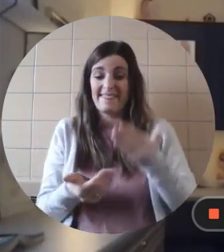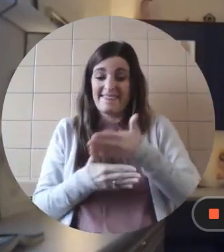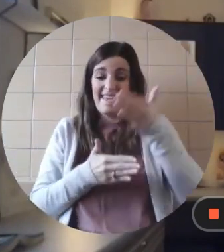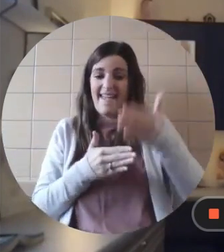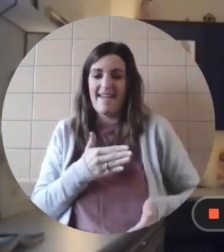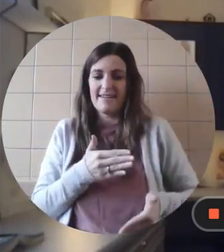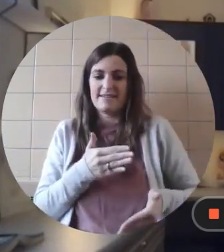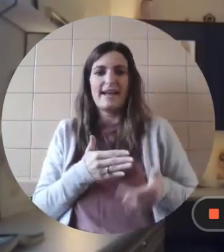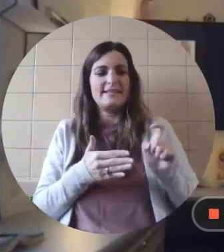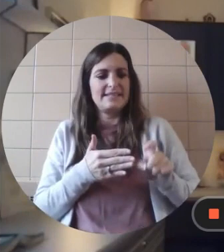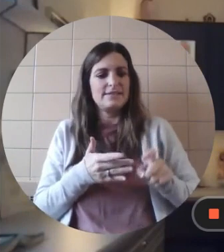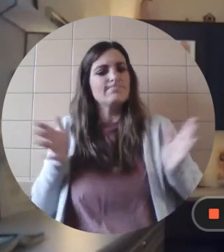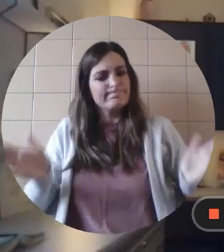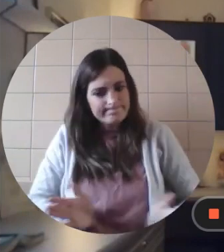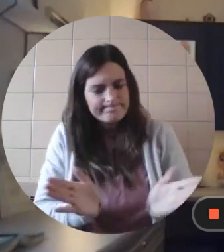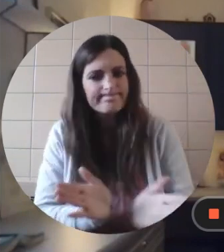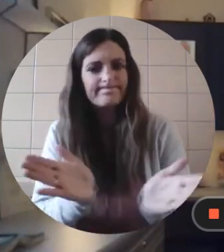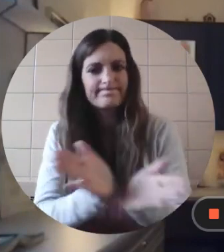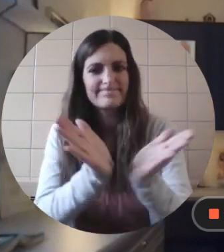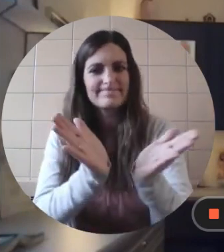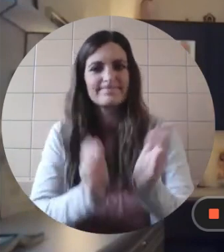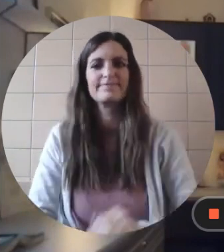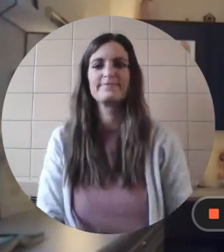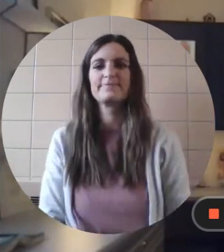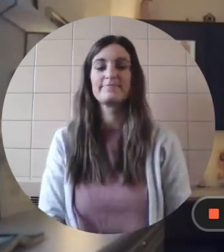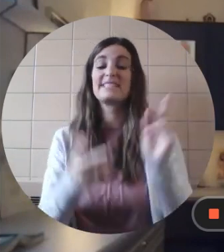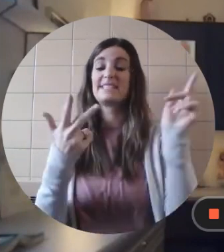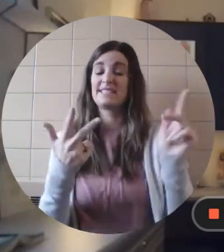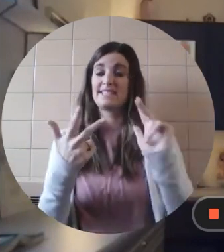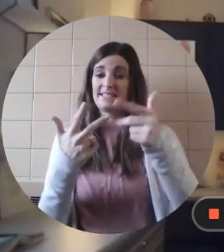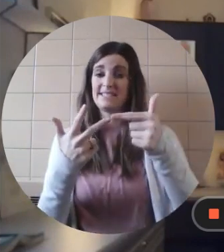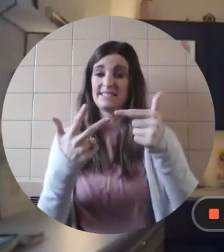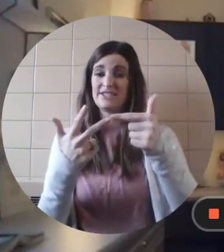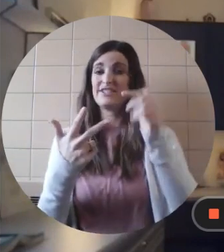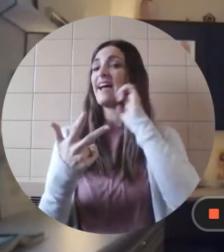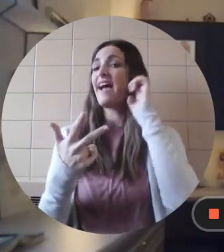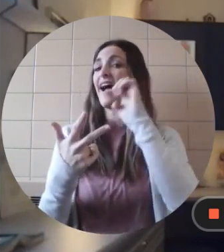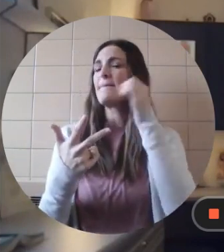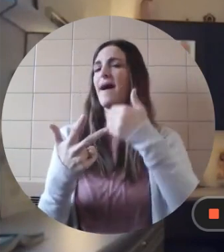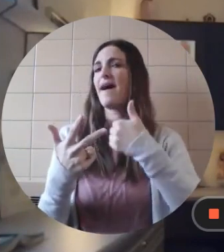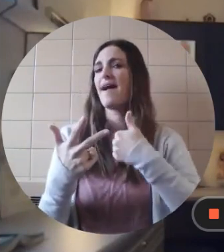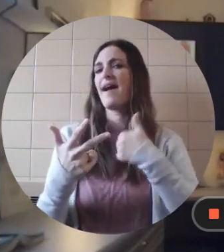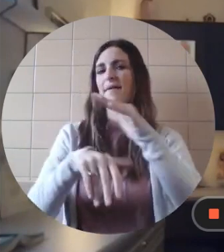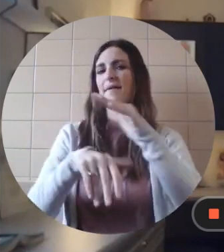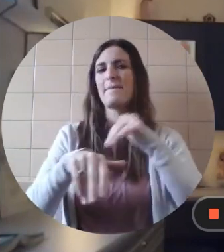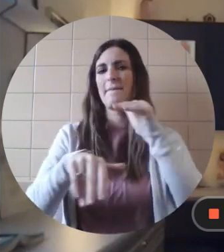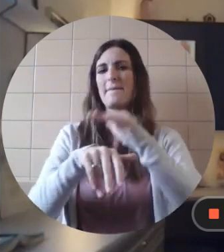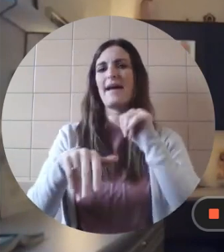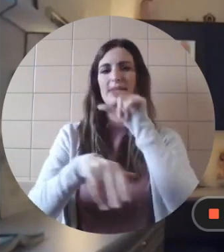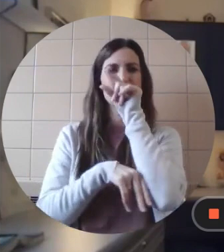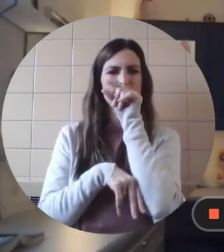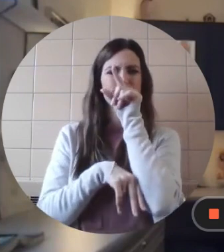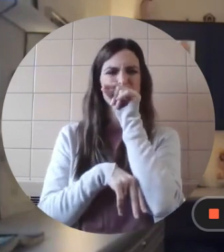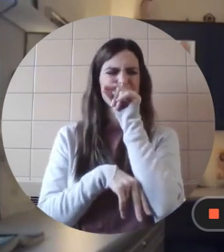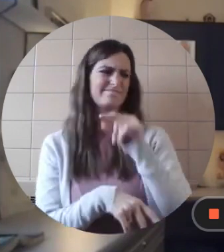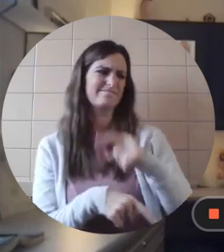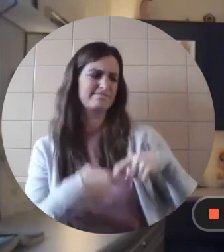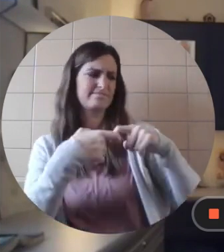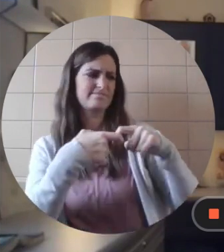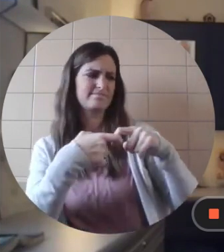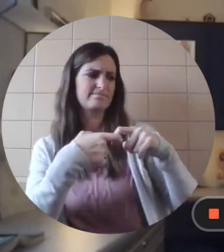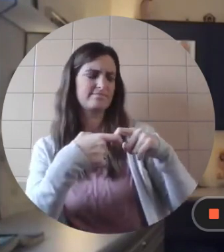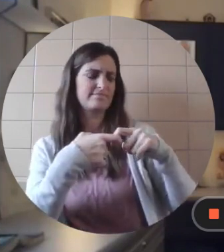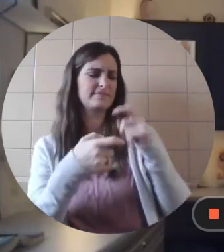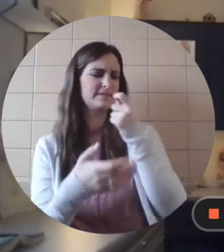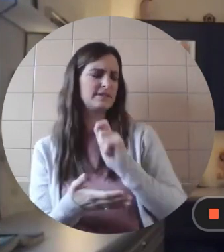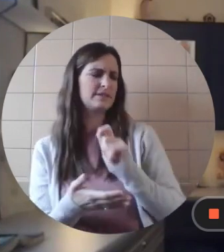to keep going, though. And the third one is Emma has a pet parakeet. Jack paused, his pencil above the